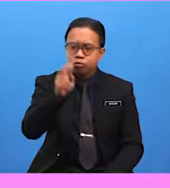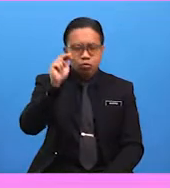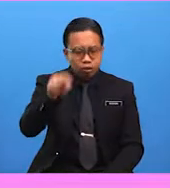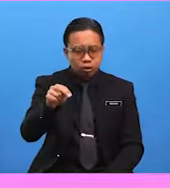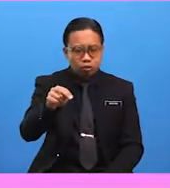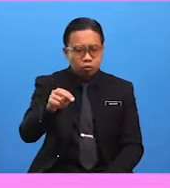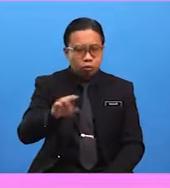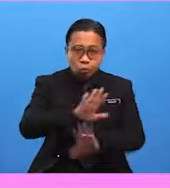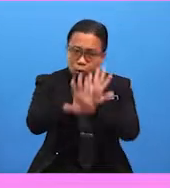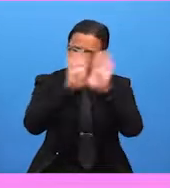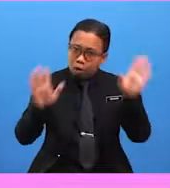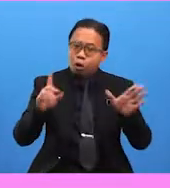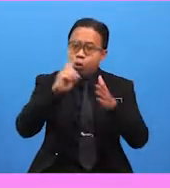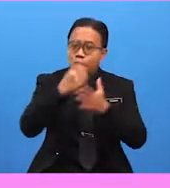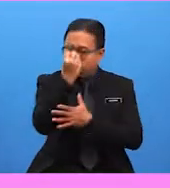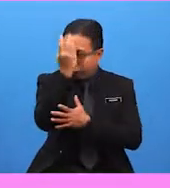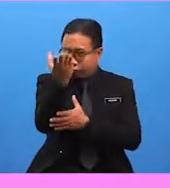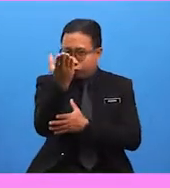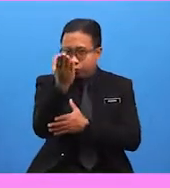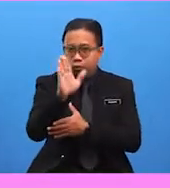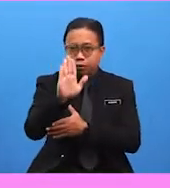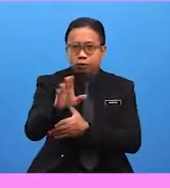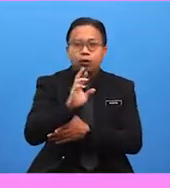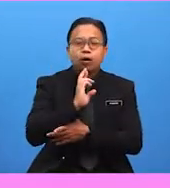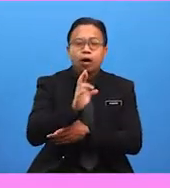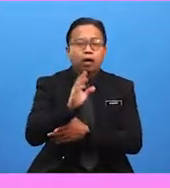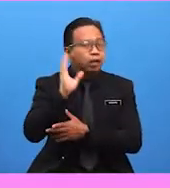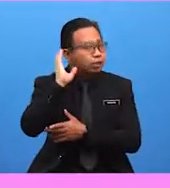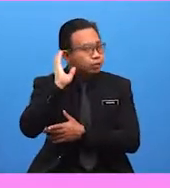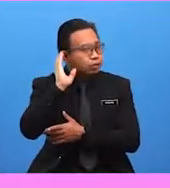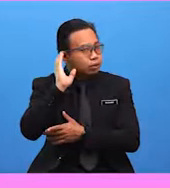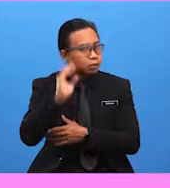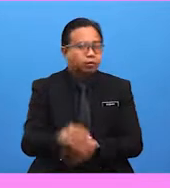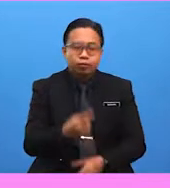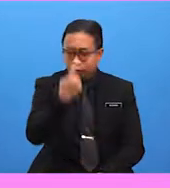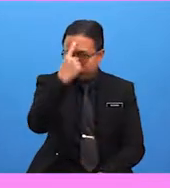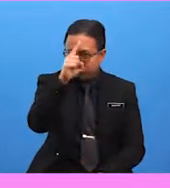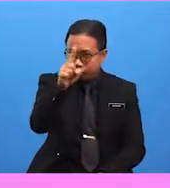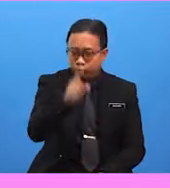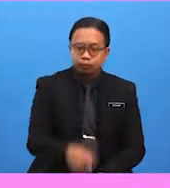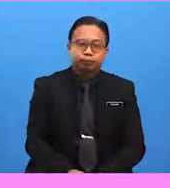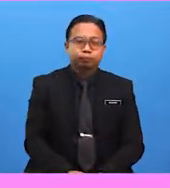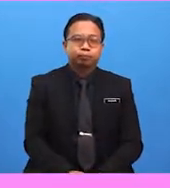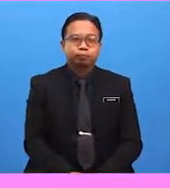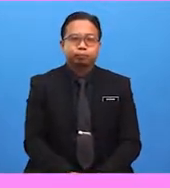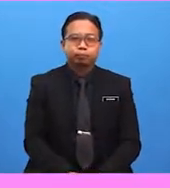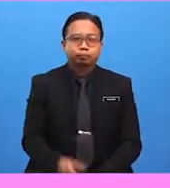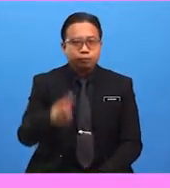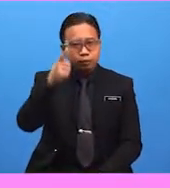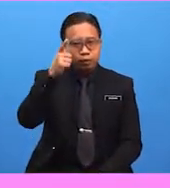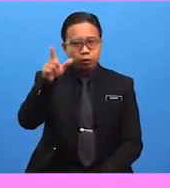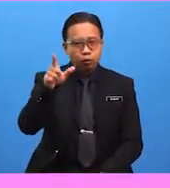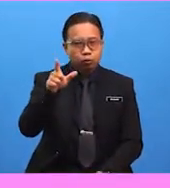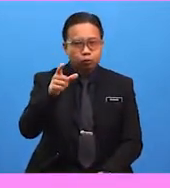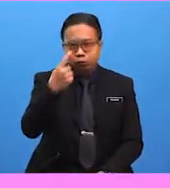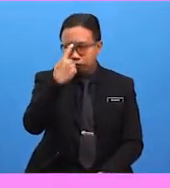clear about what information you are listening for. Look for